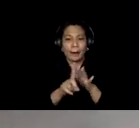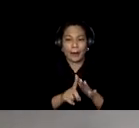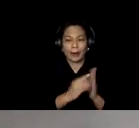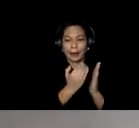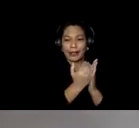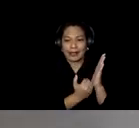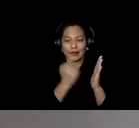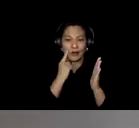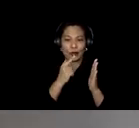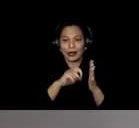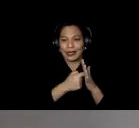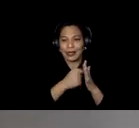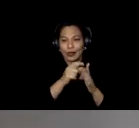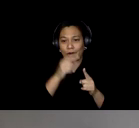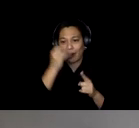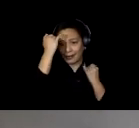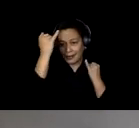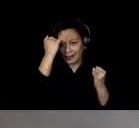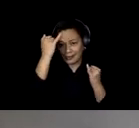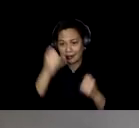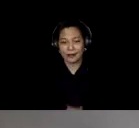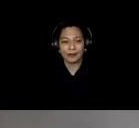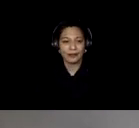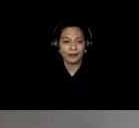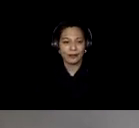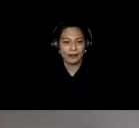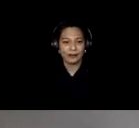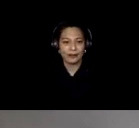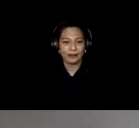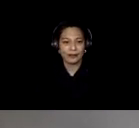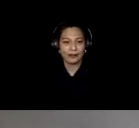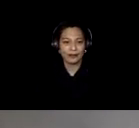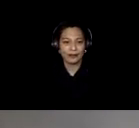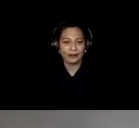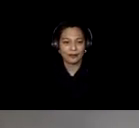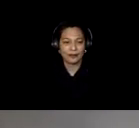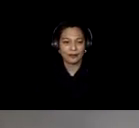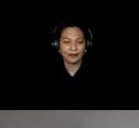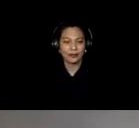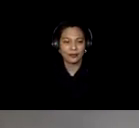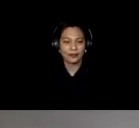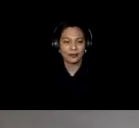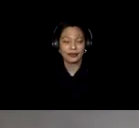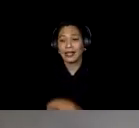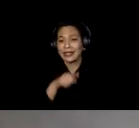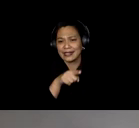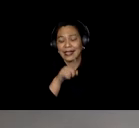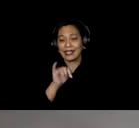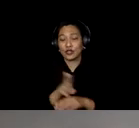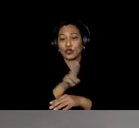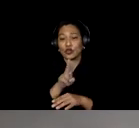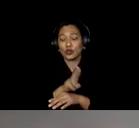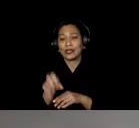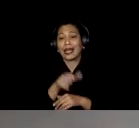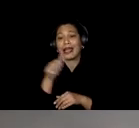based on the content that they have. It's all IMDb related. Steven Spielberg contact information. But this is like using another similar